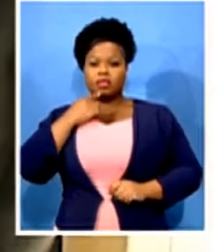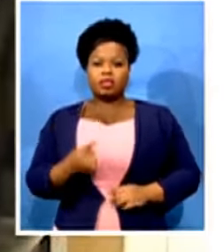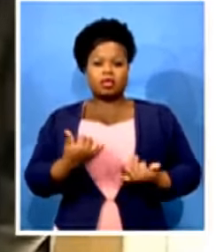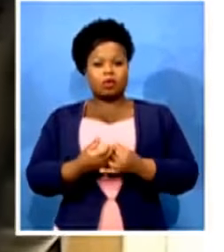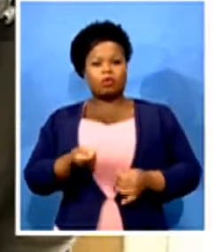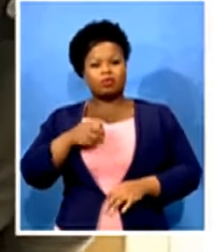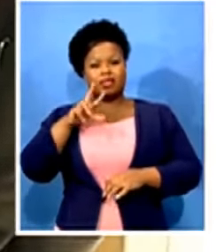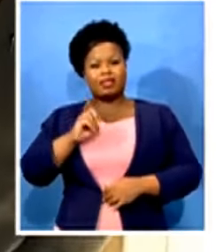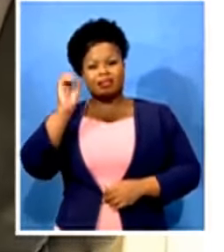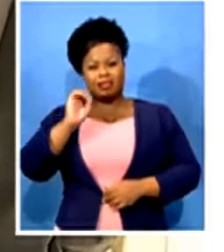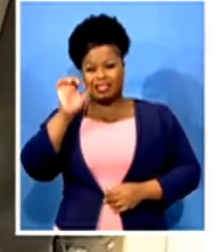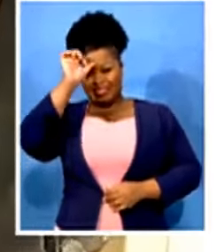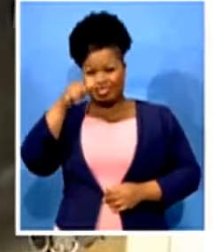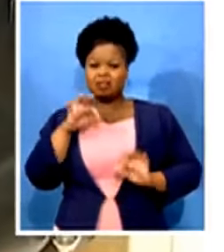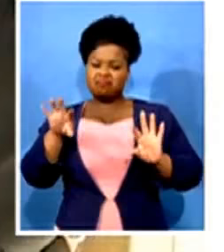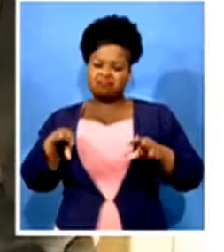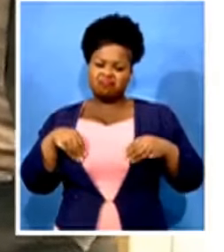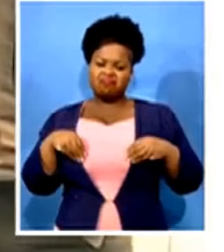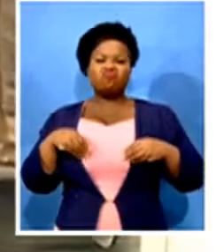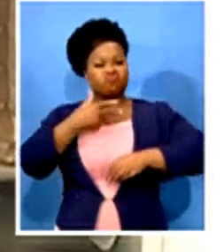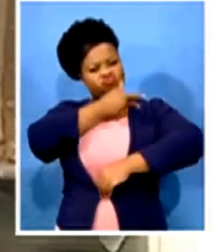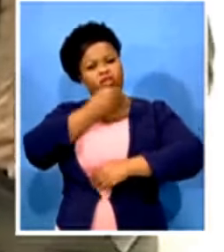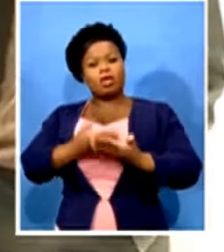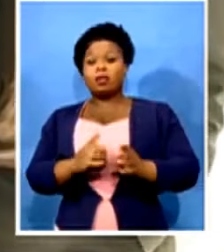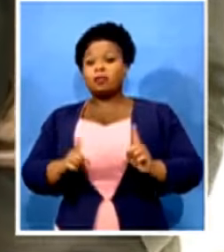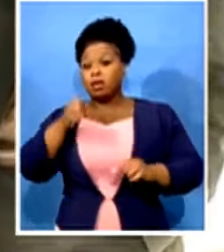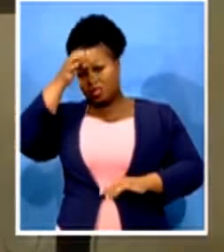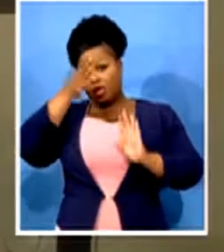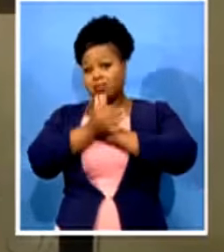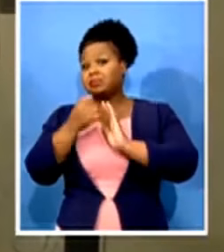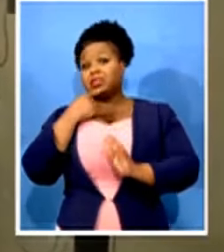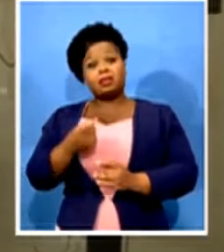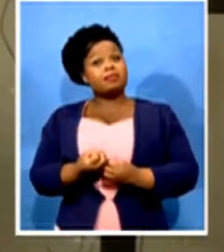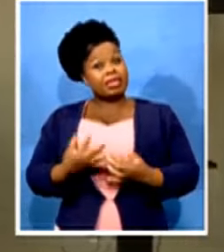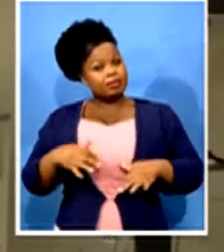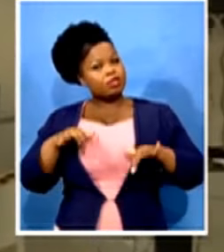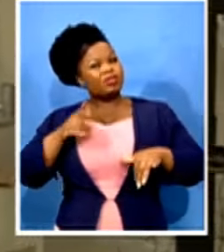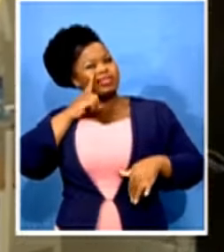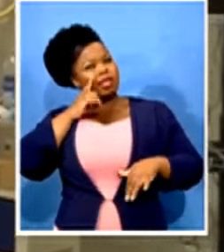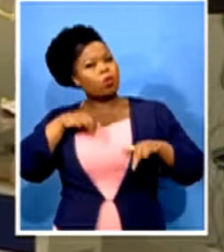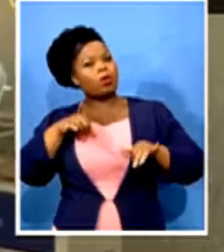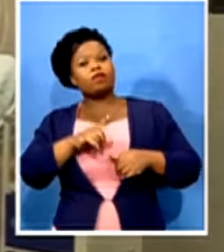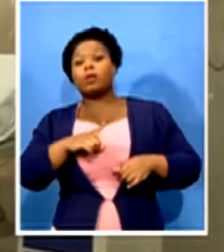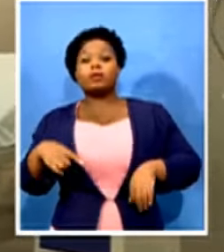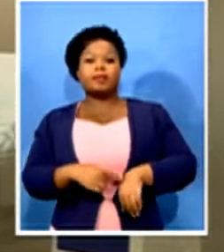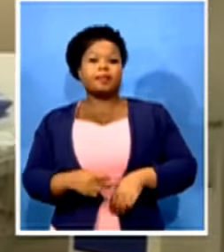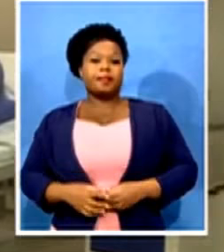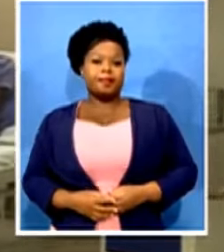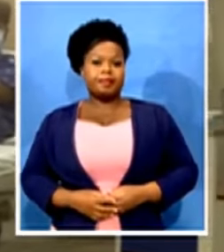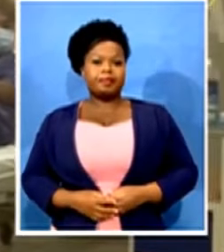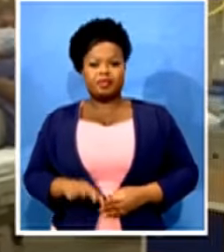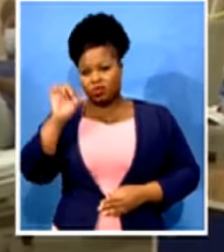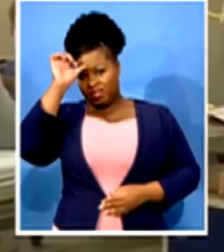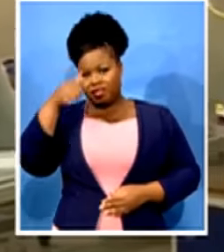get vaccinated, but experts say most of them will have to wait a long time for their turn. India's second worst affected country